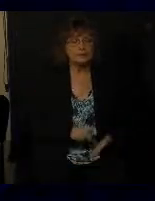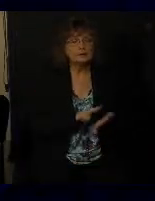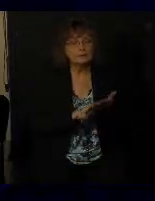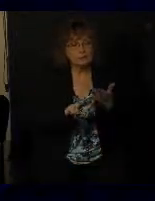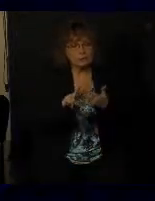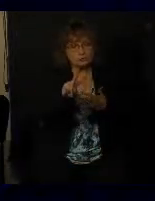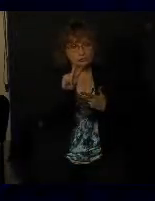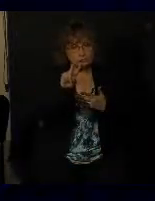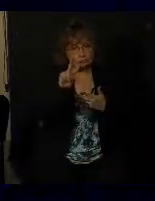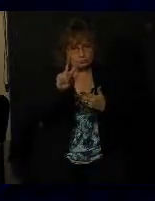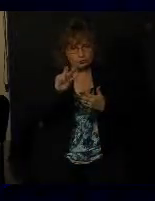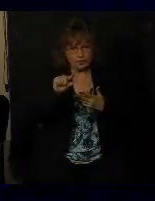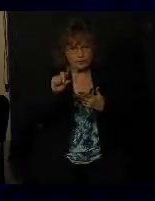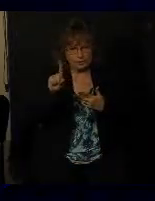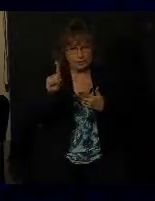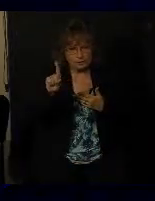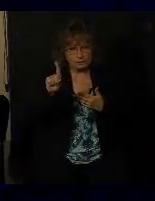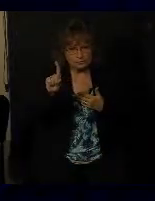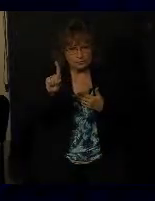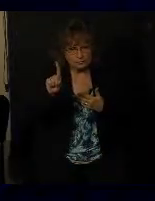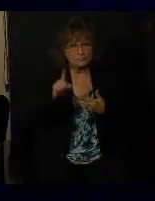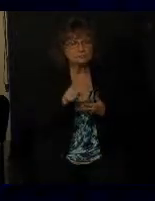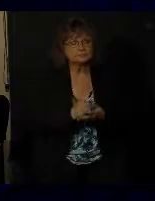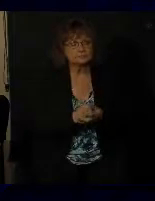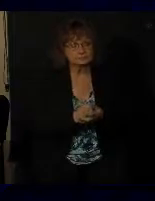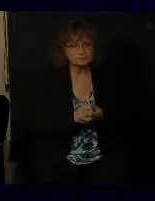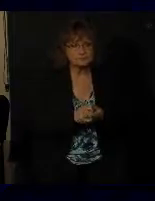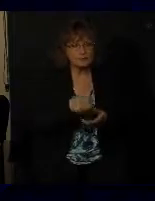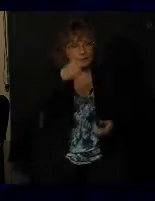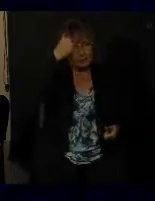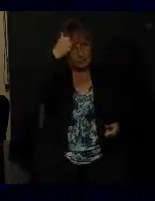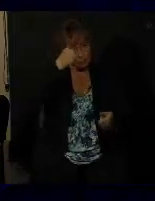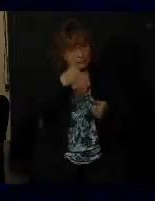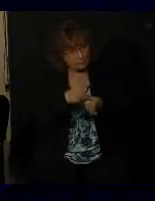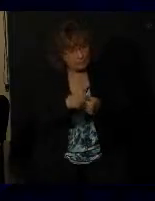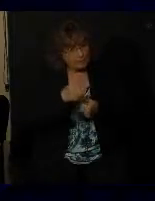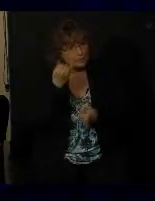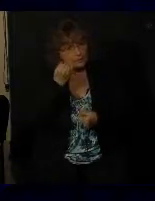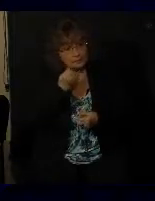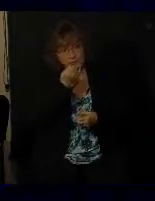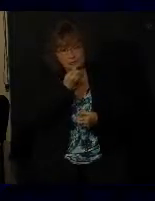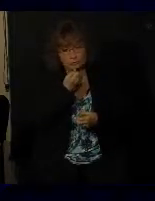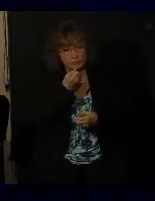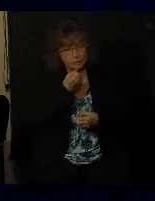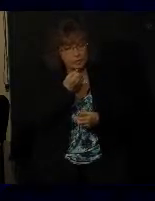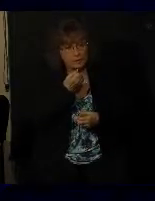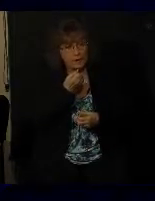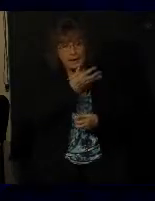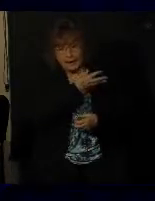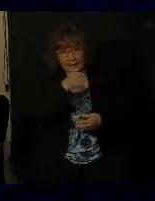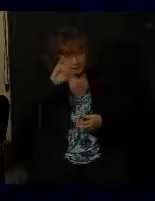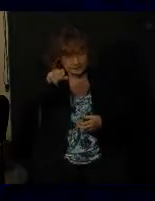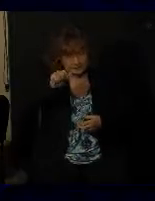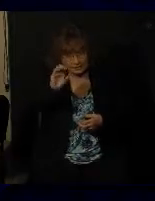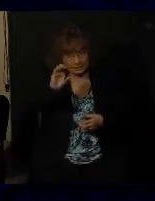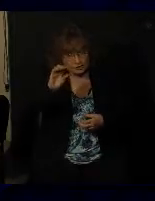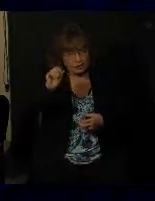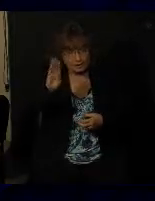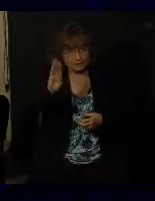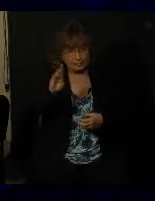21. "Remember these, O Jacob and Israel, for thou art my servant. I have formed thee."